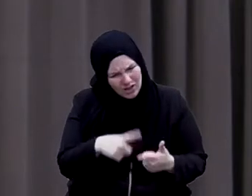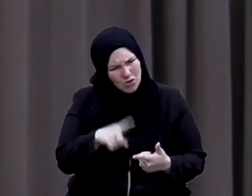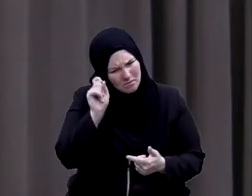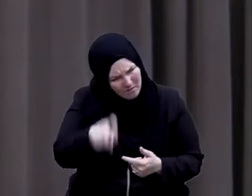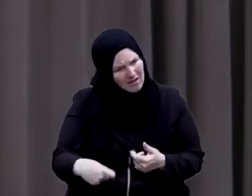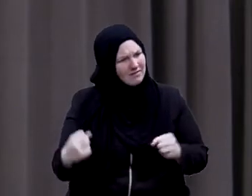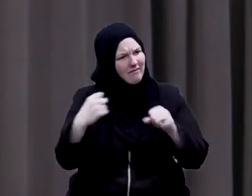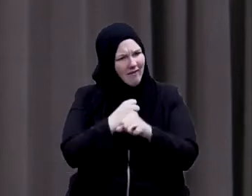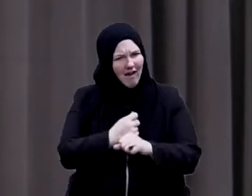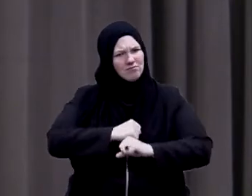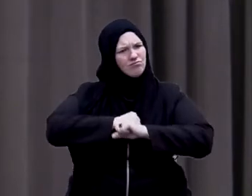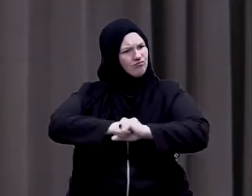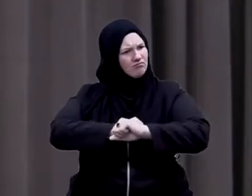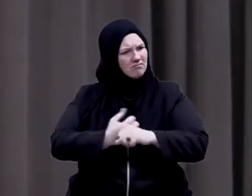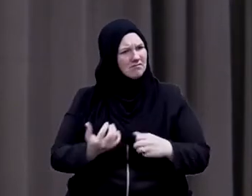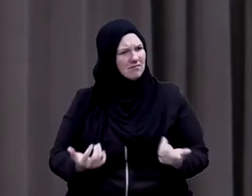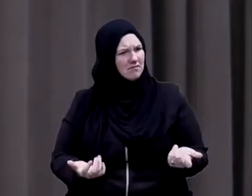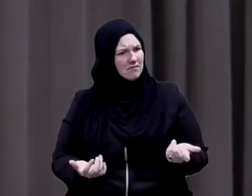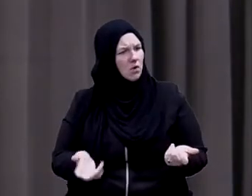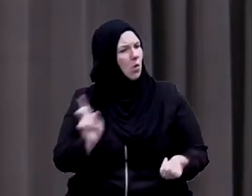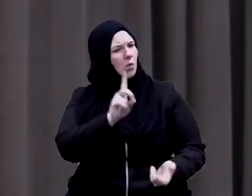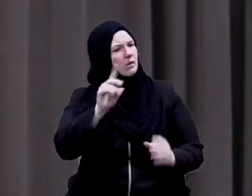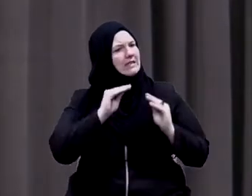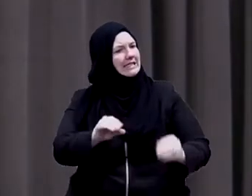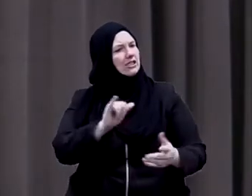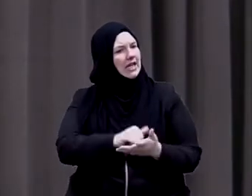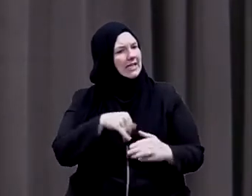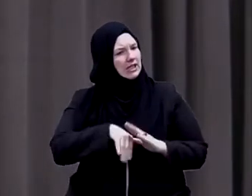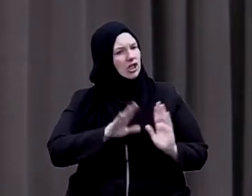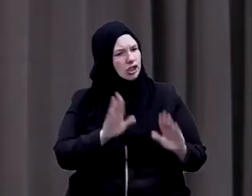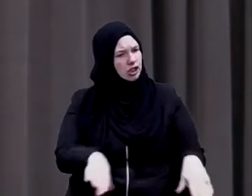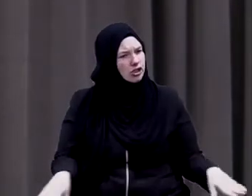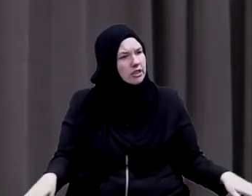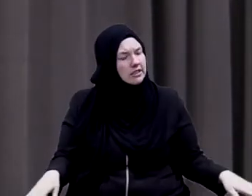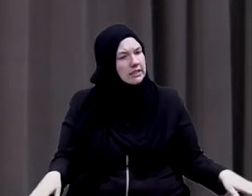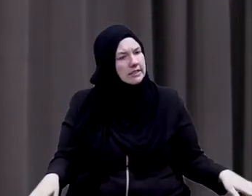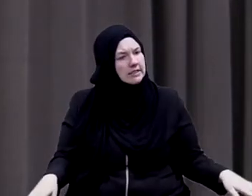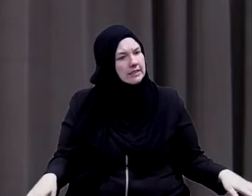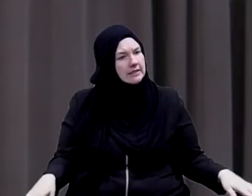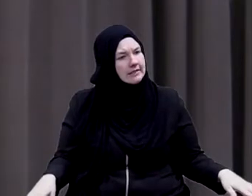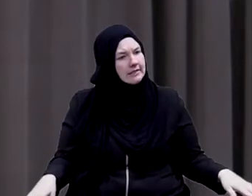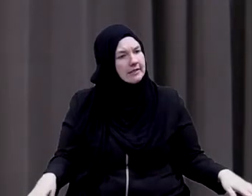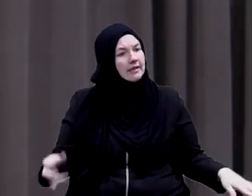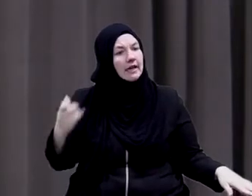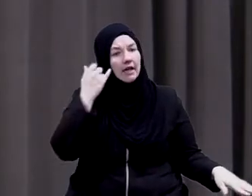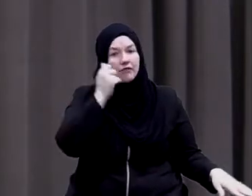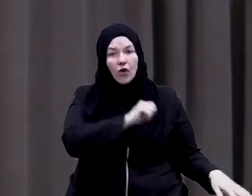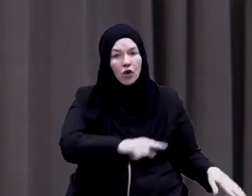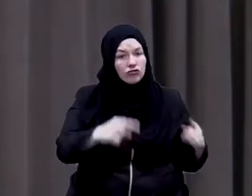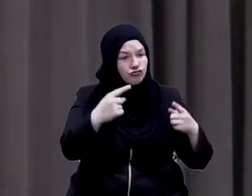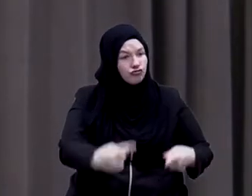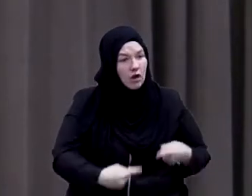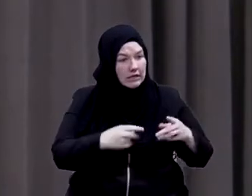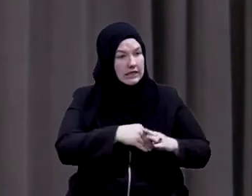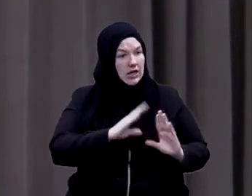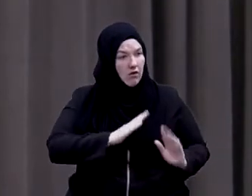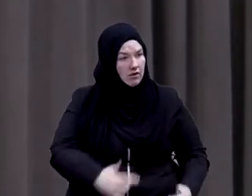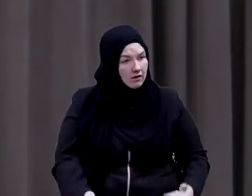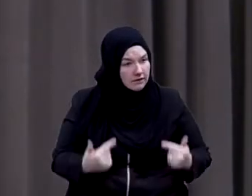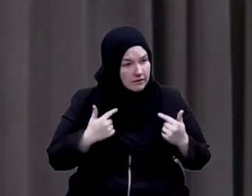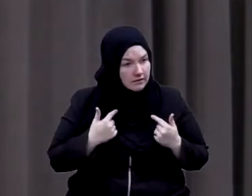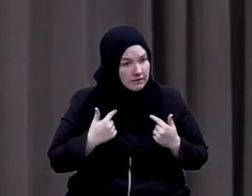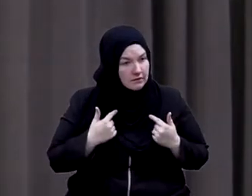stand tall. Where do we teach this to our children if all what we are struggling in our